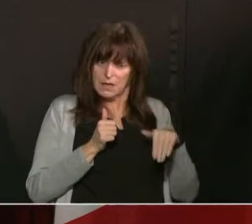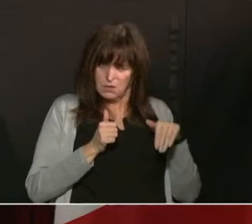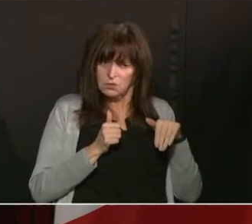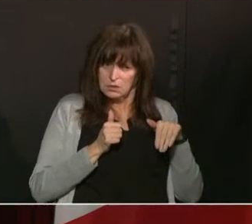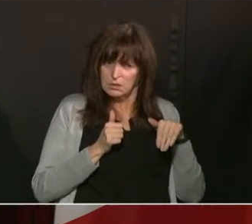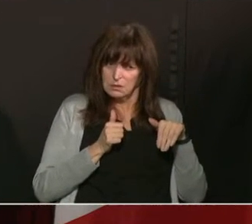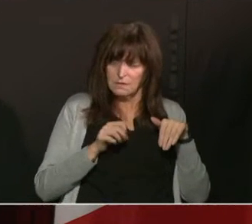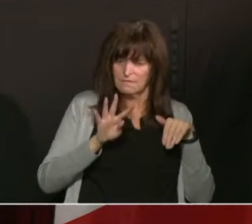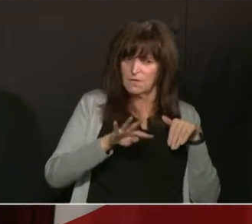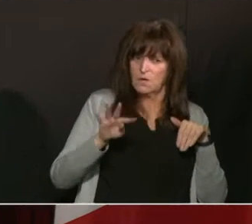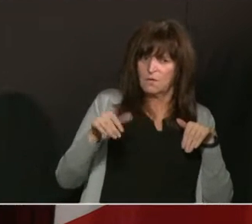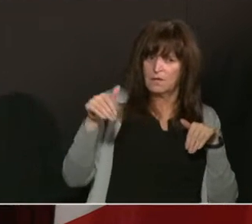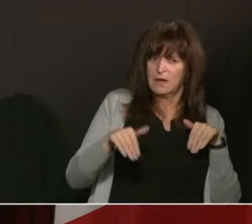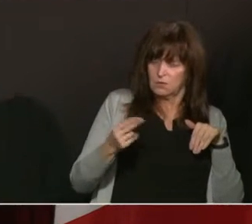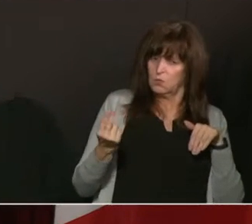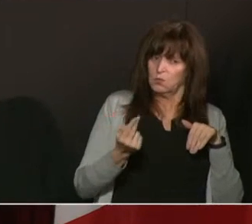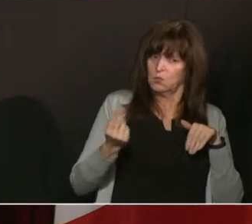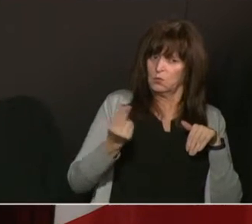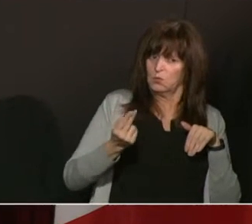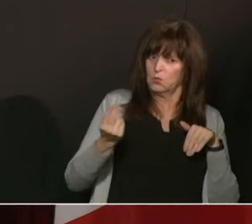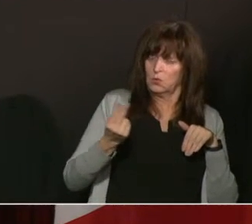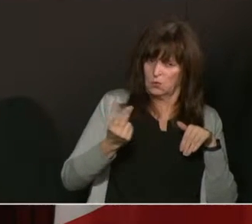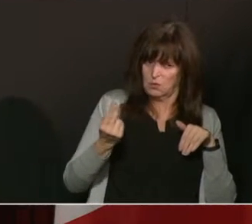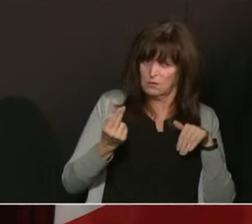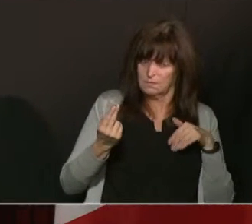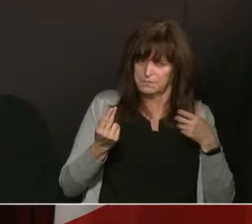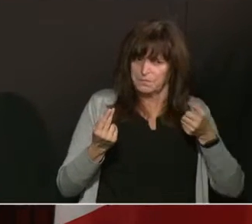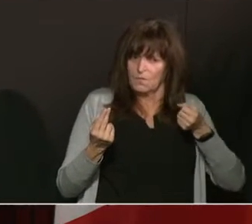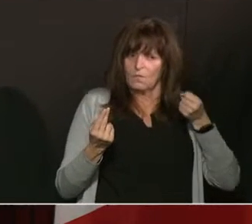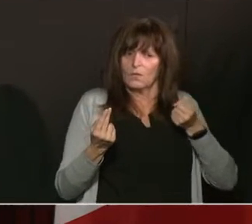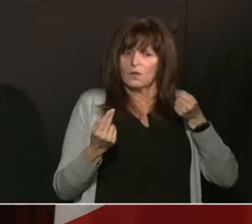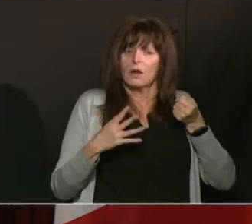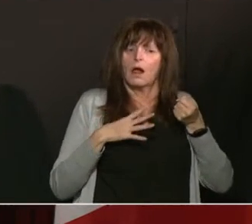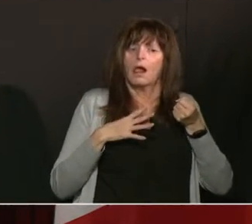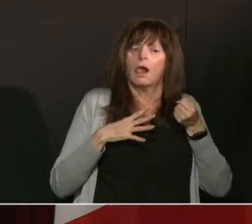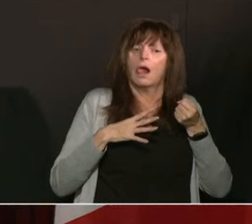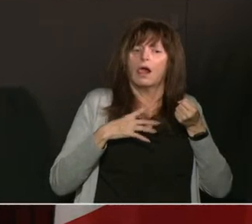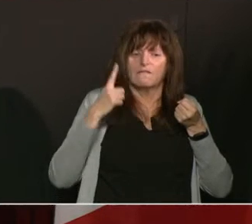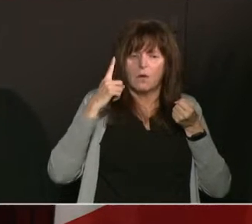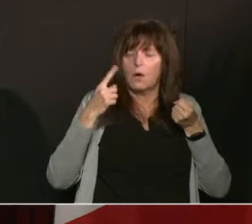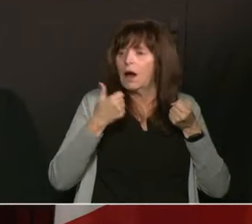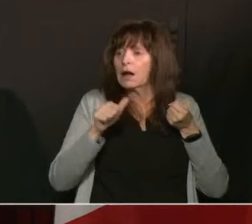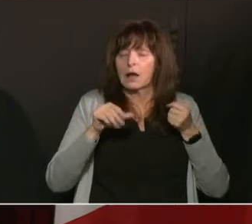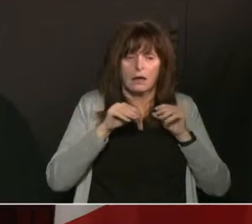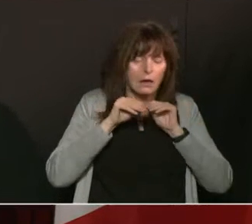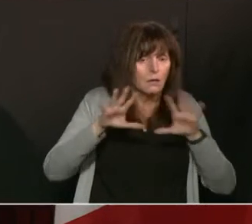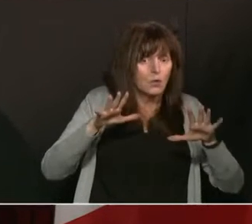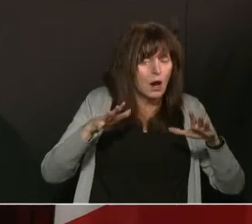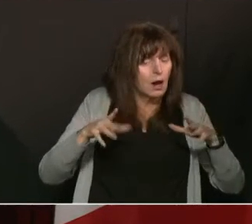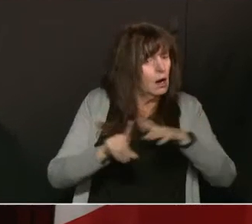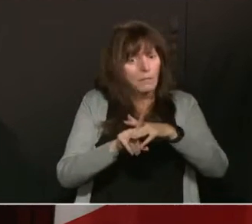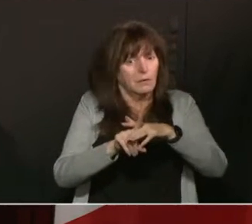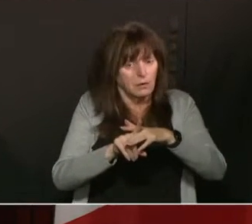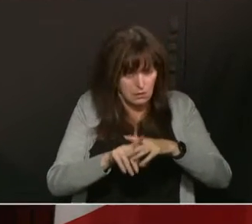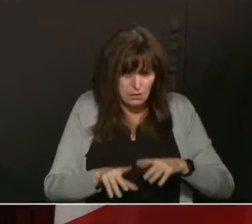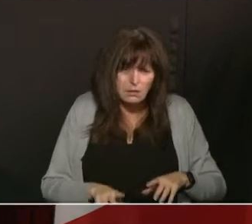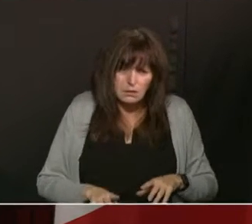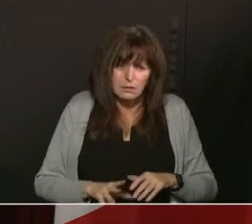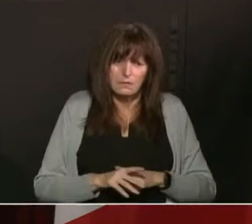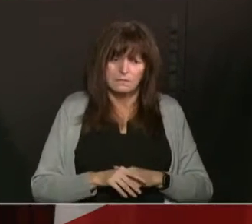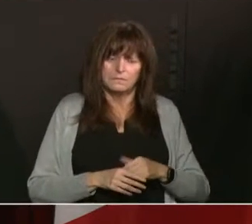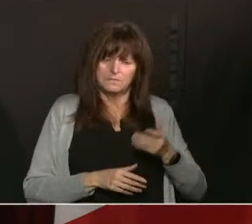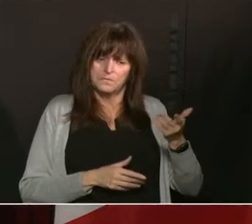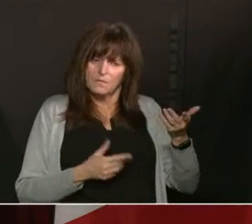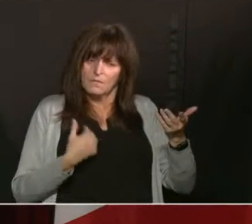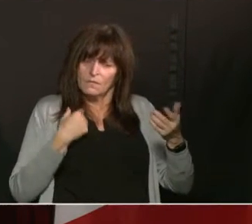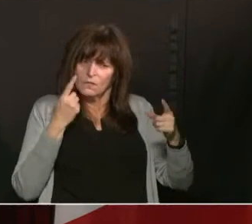some of it for outbreak management and long-term care facilities, et cetera. So I do agree that we need a consistent approach to